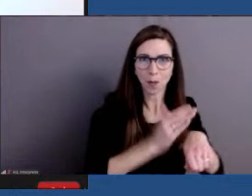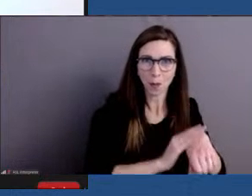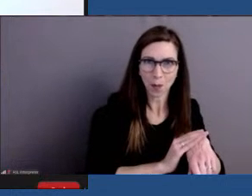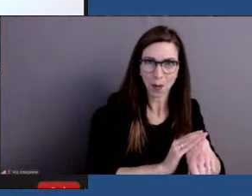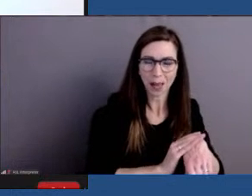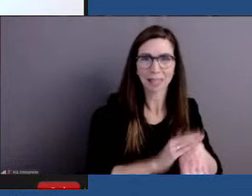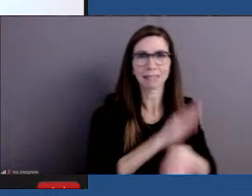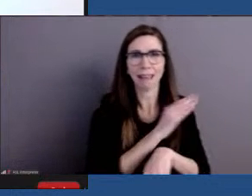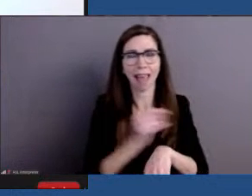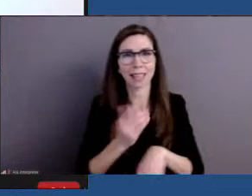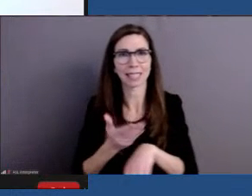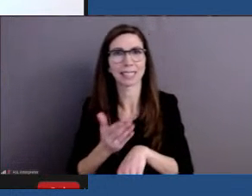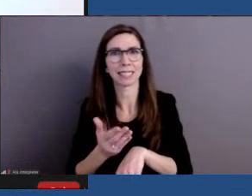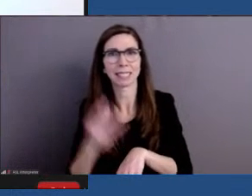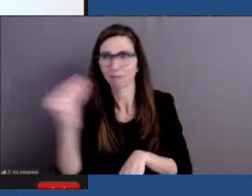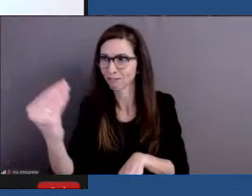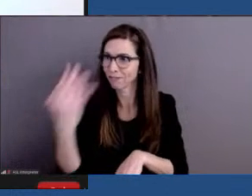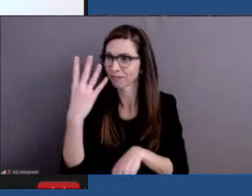Mr.